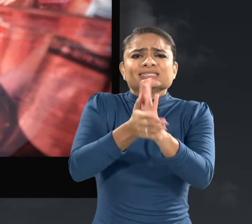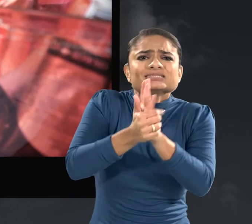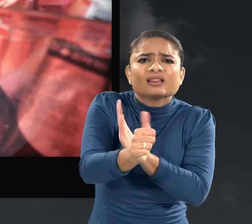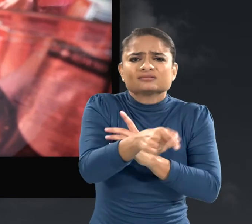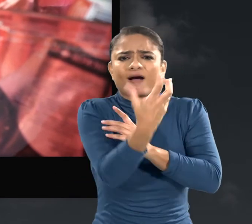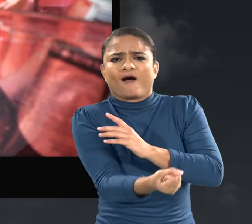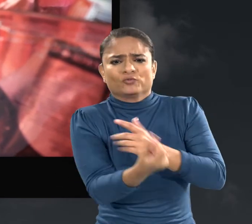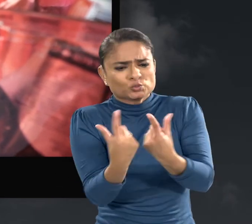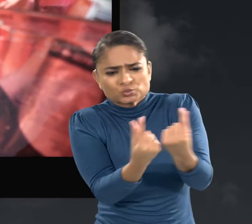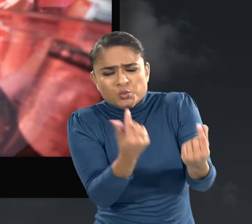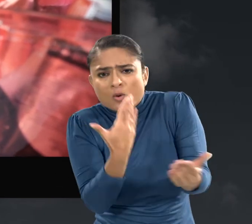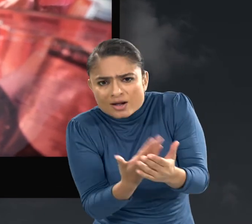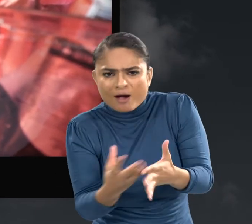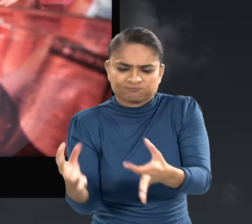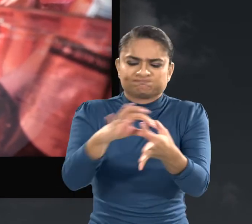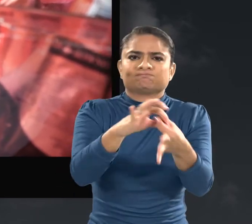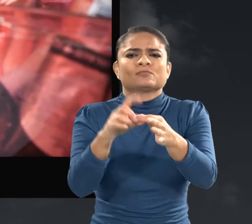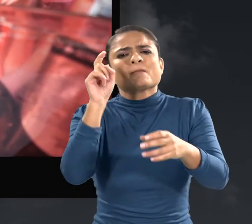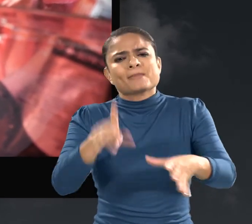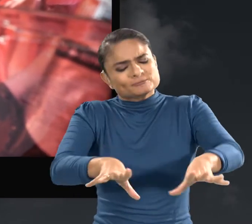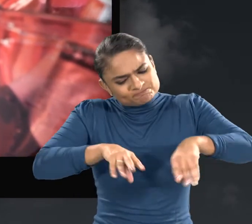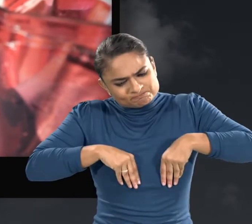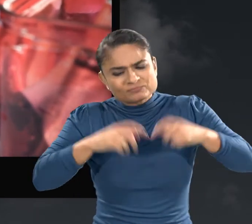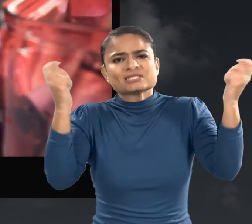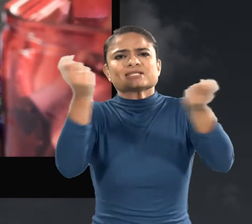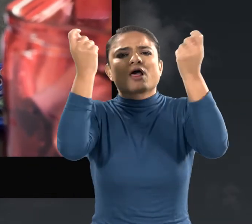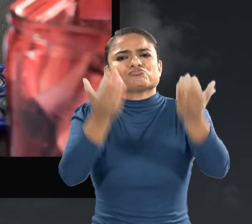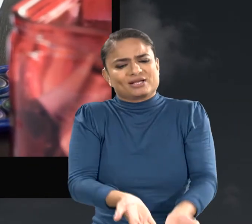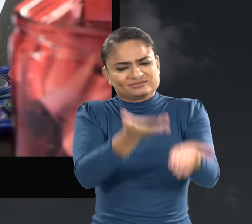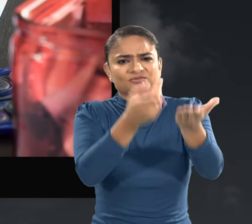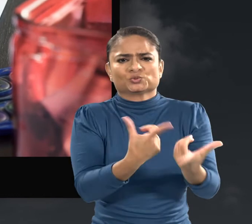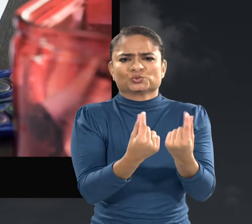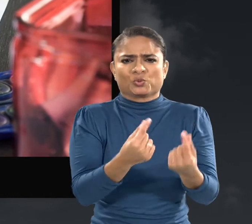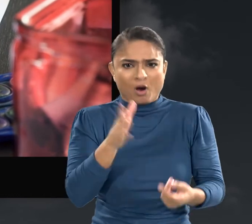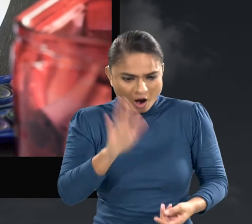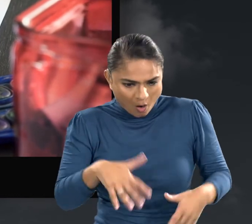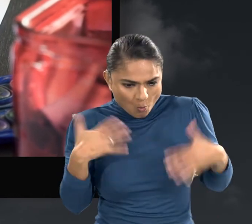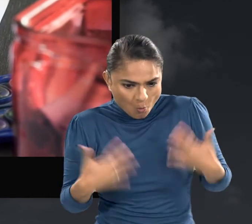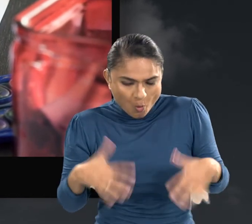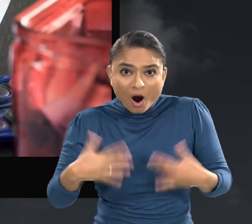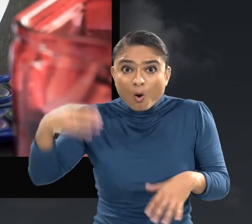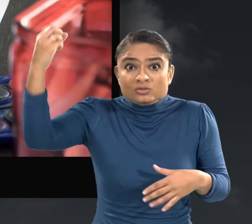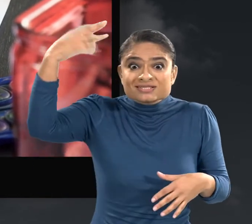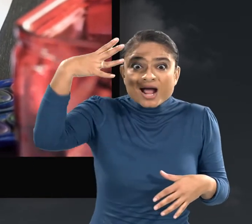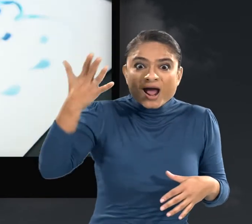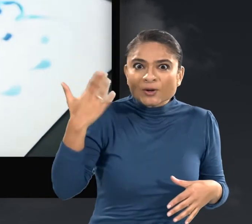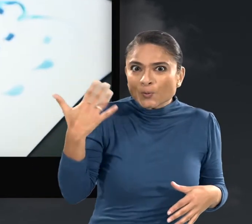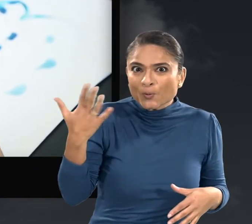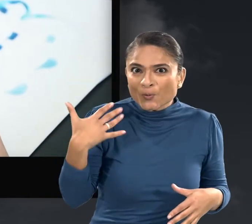different gifts and talents, and just celebrate her for who she is. Wow, this is